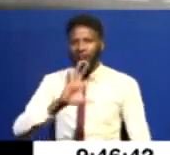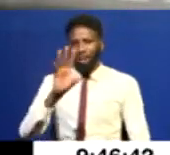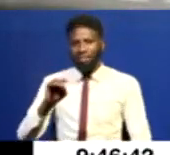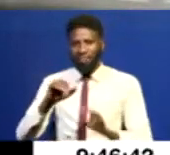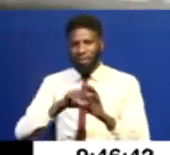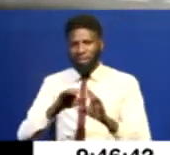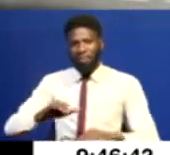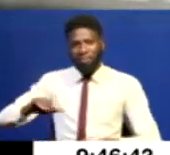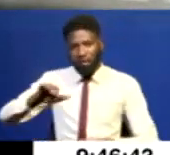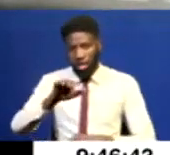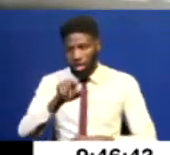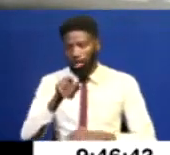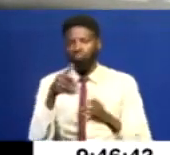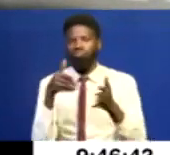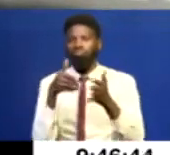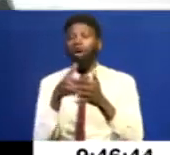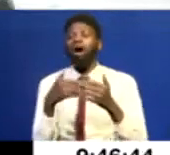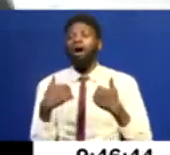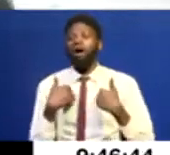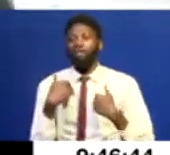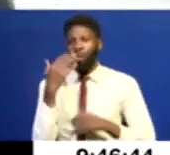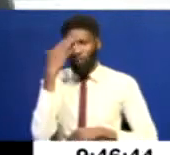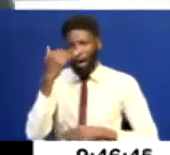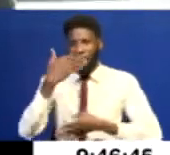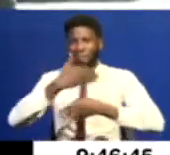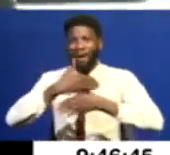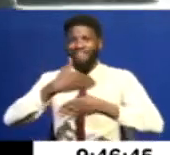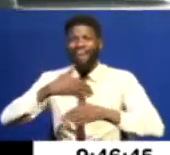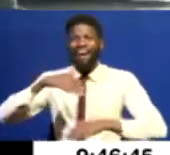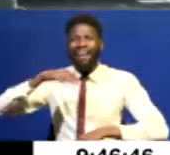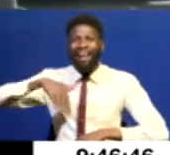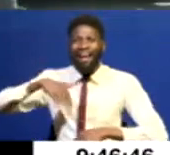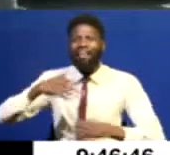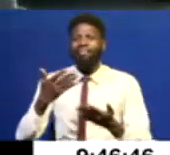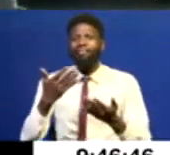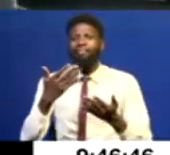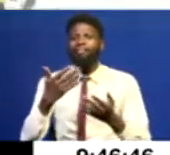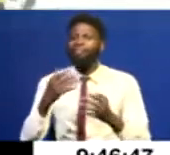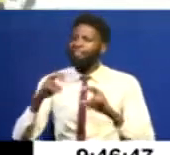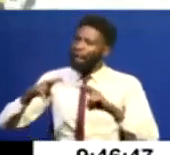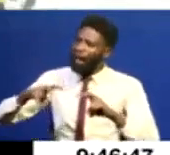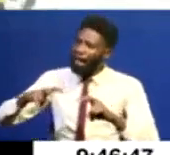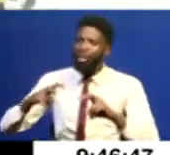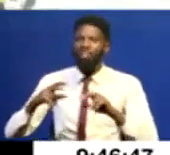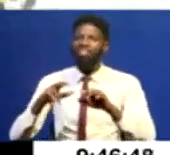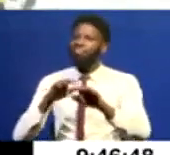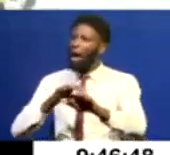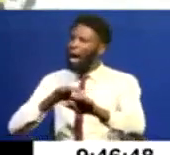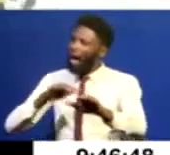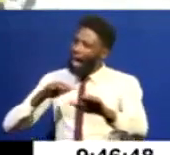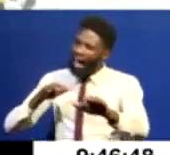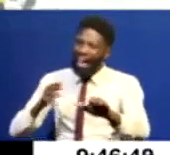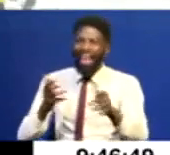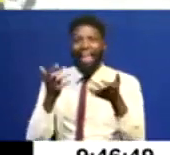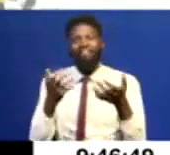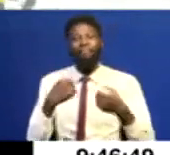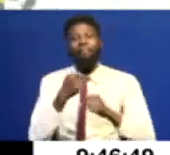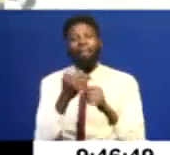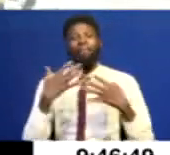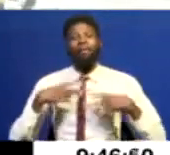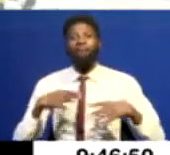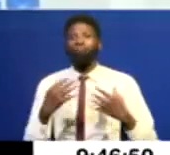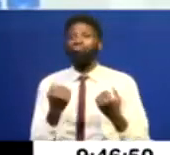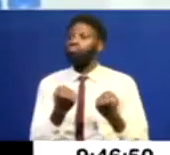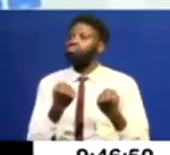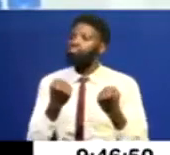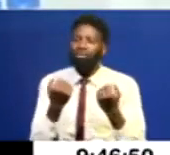been hampered by cross-border delays due to checks causing traffic snarl-ups that is leading transporters into heavy